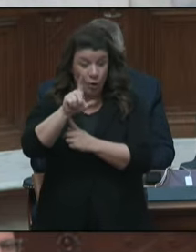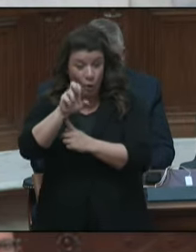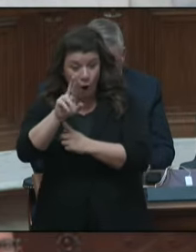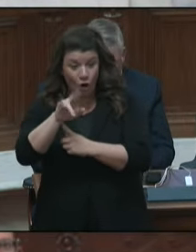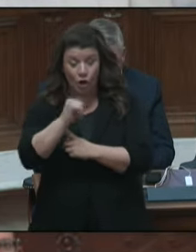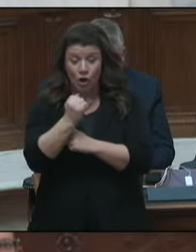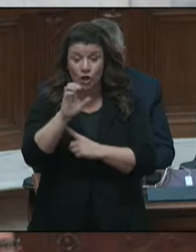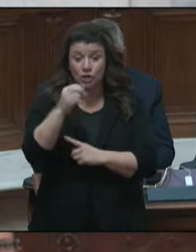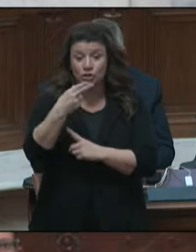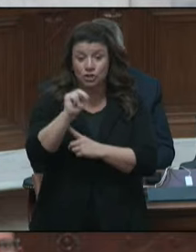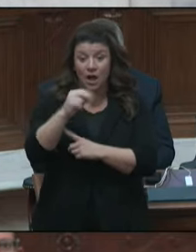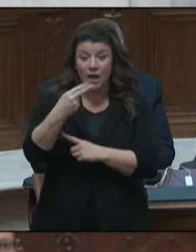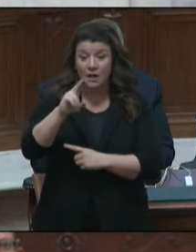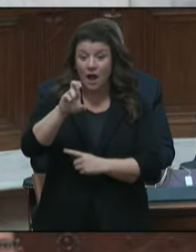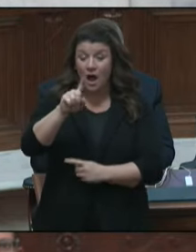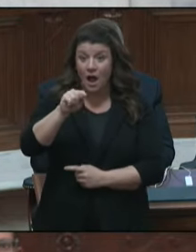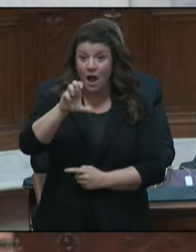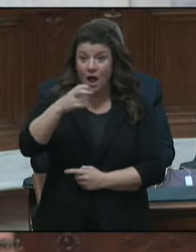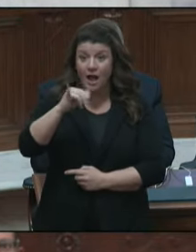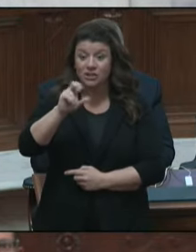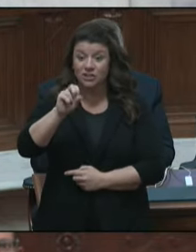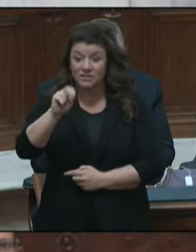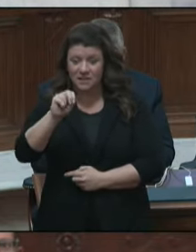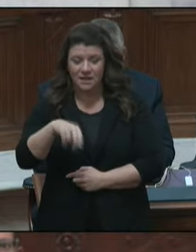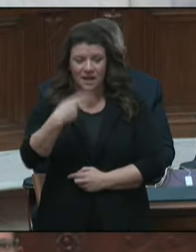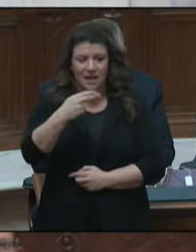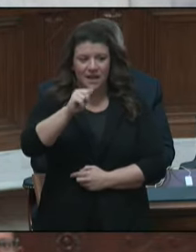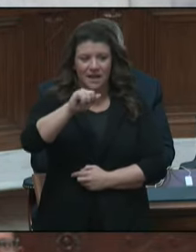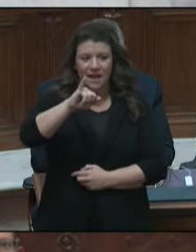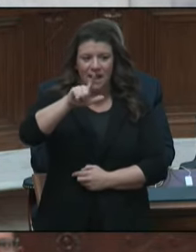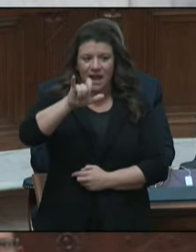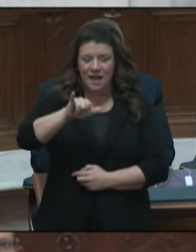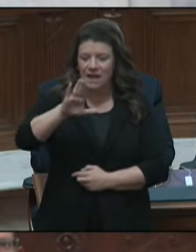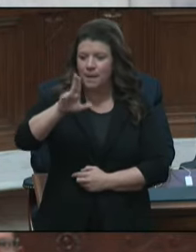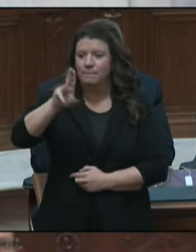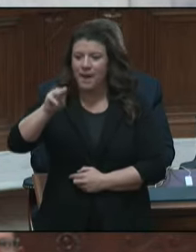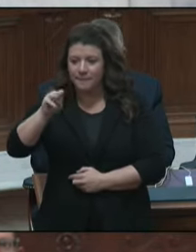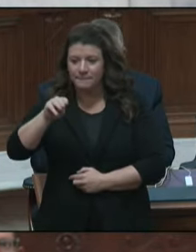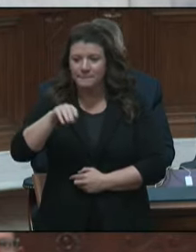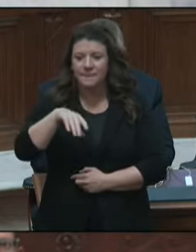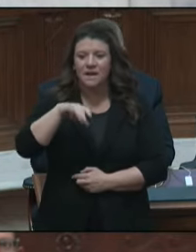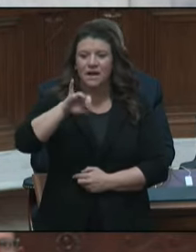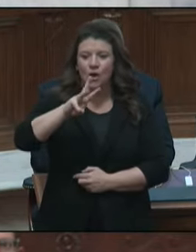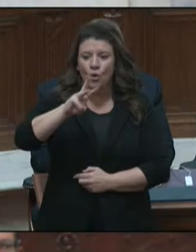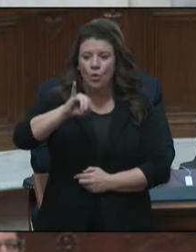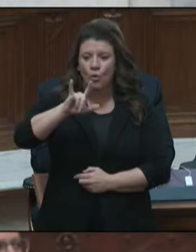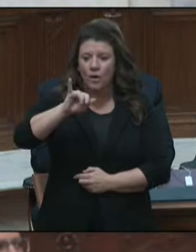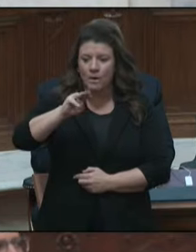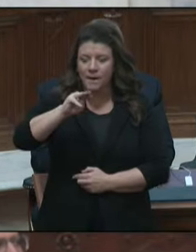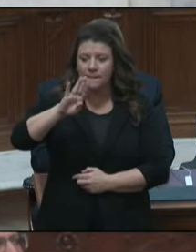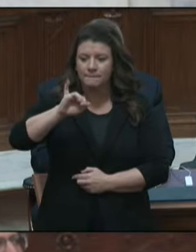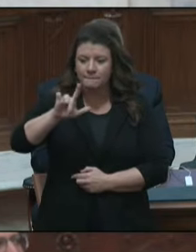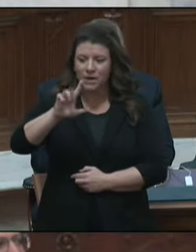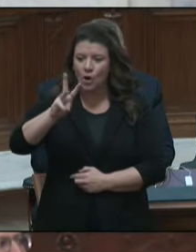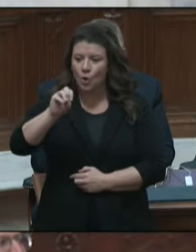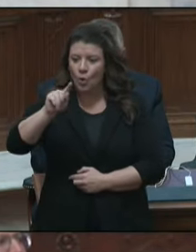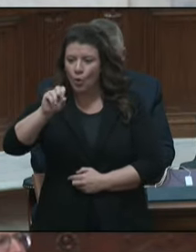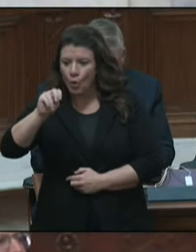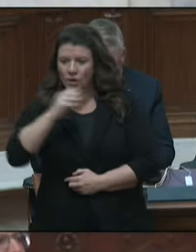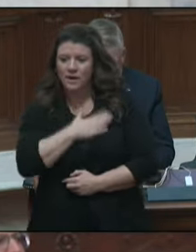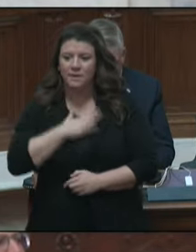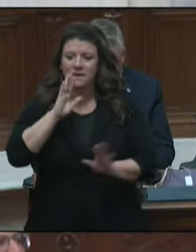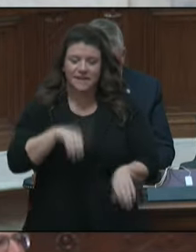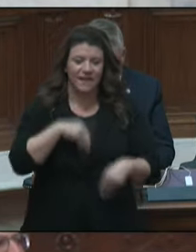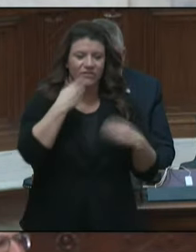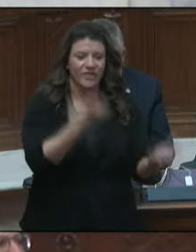Justice John Hutchinson, Justice Haley Bunn, and Justice William Bill Wooten, please give them a